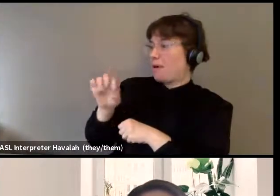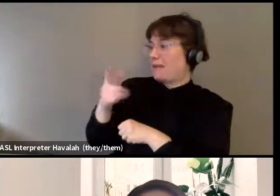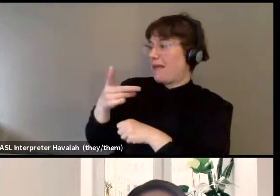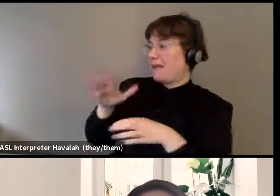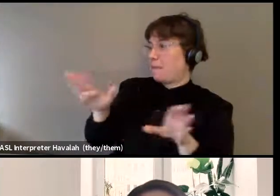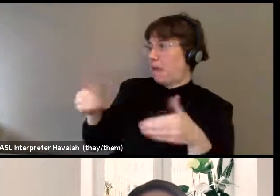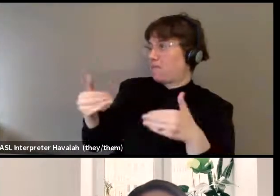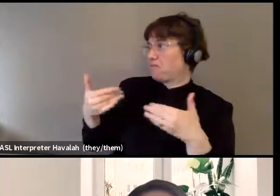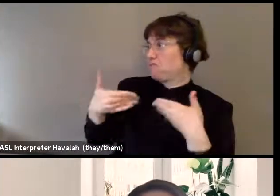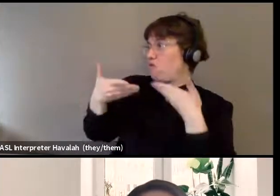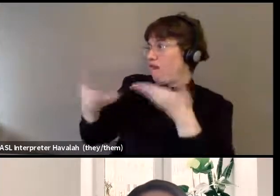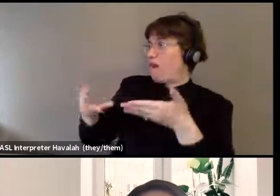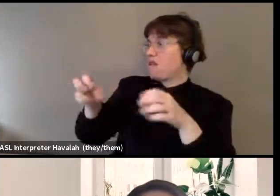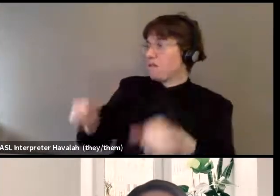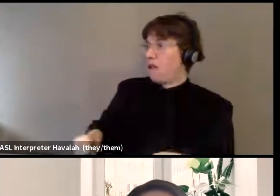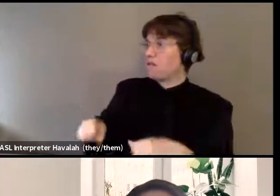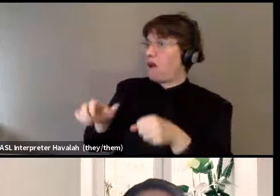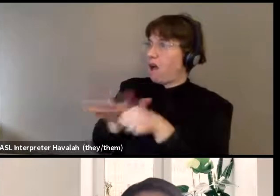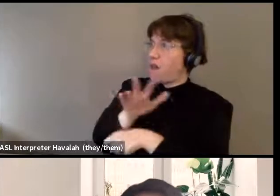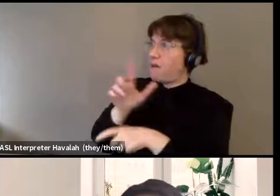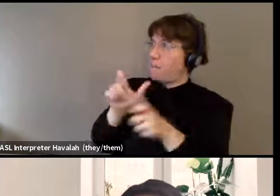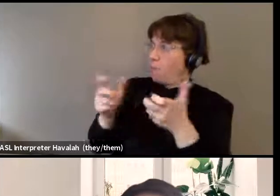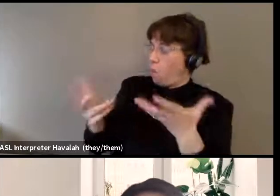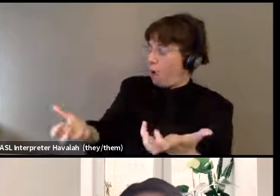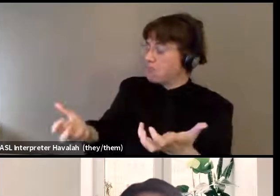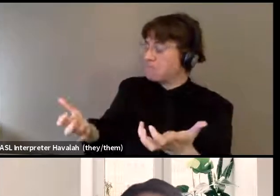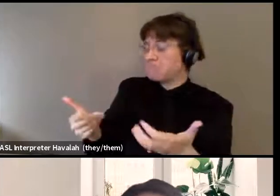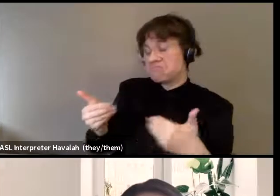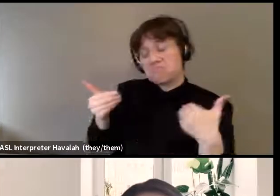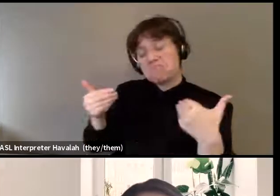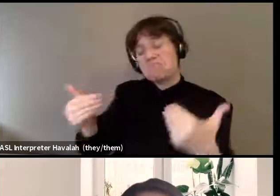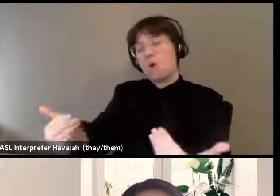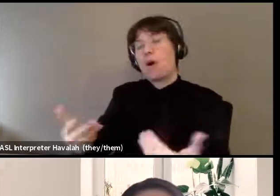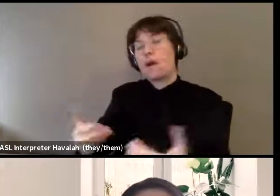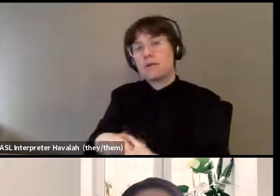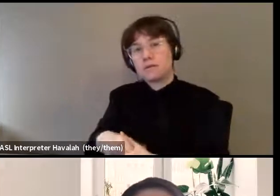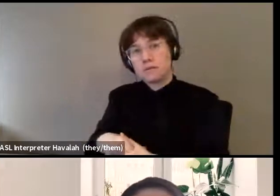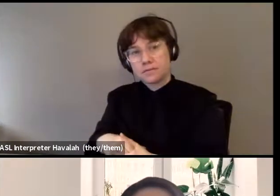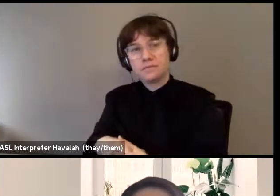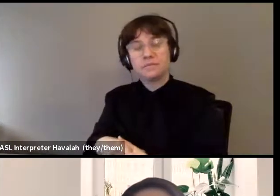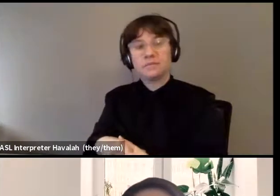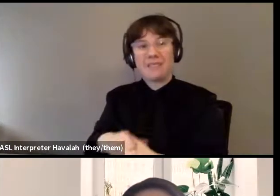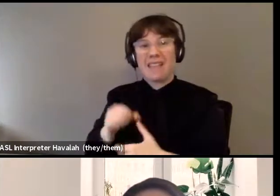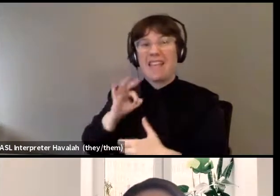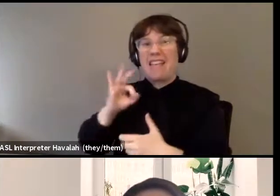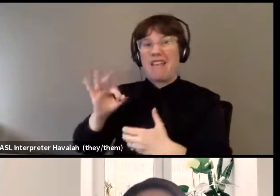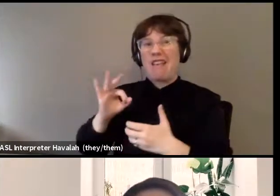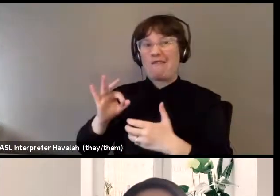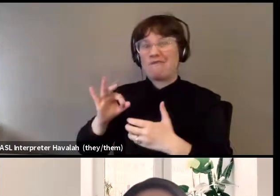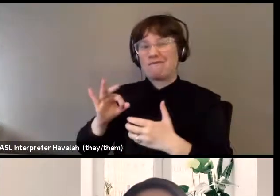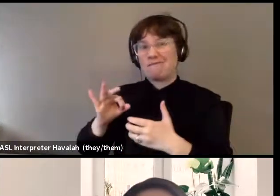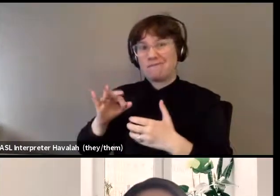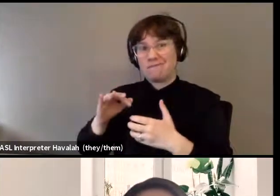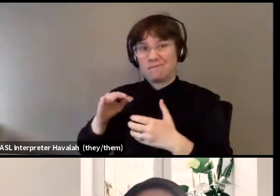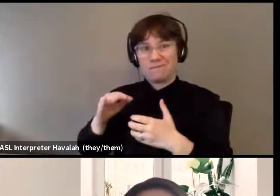are enough people clamoring for this that if we brought this product in, we could sell through